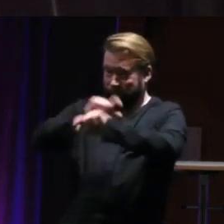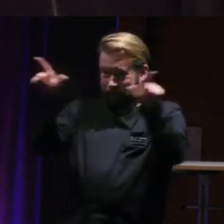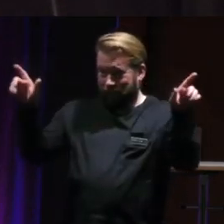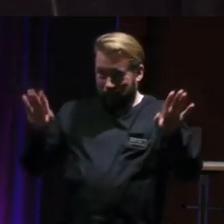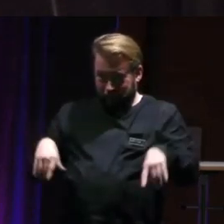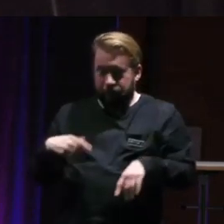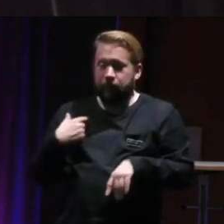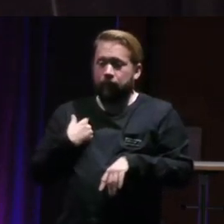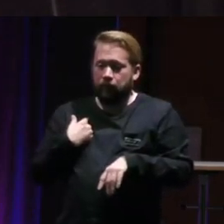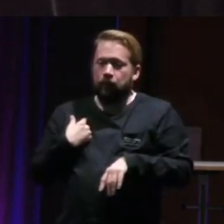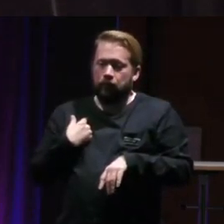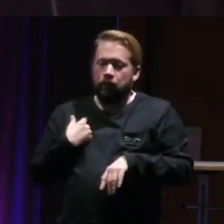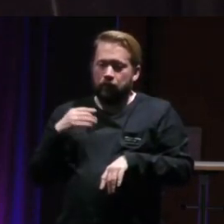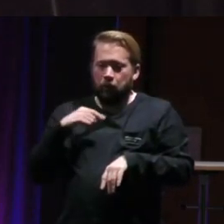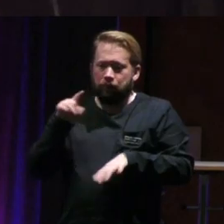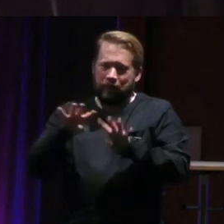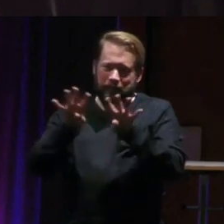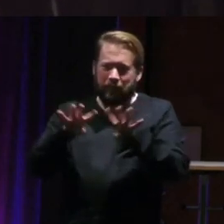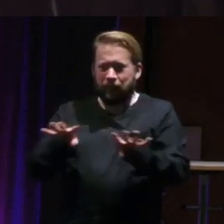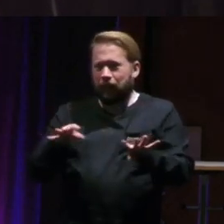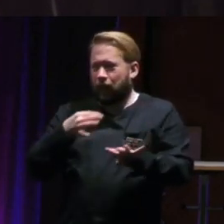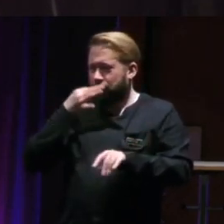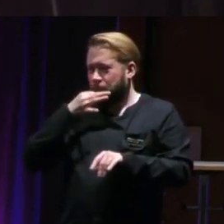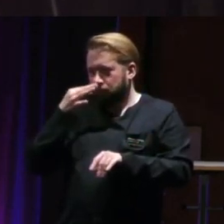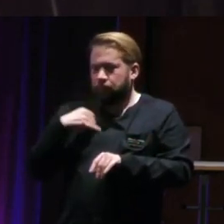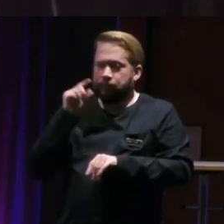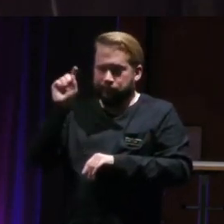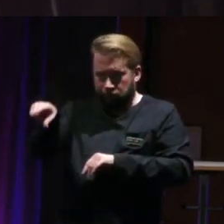to the cafe saying that